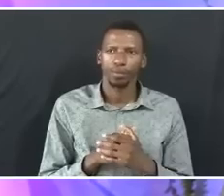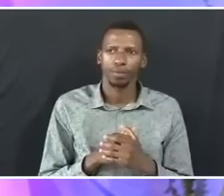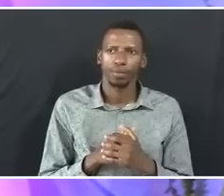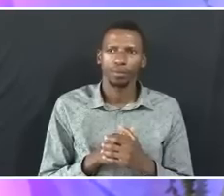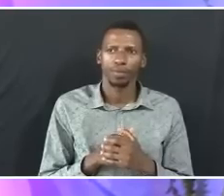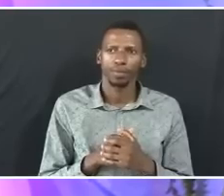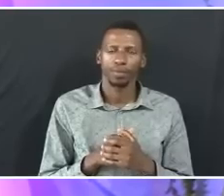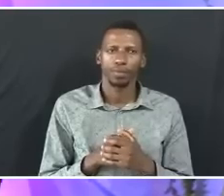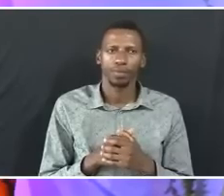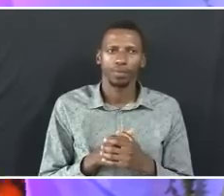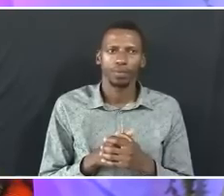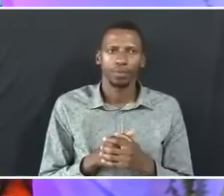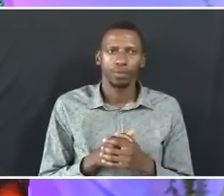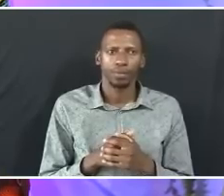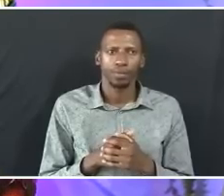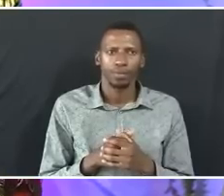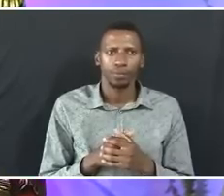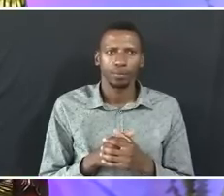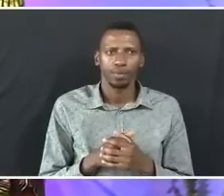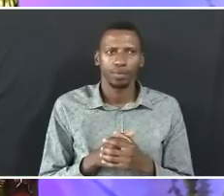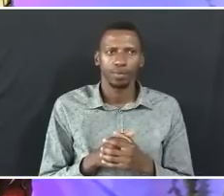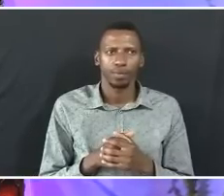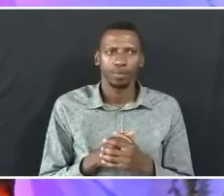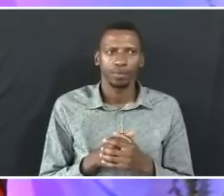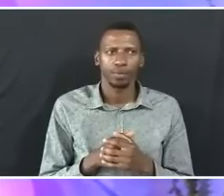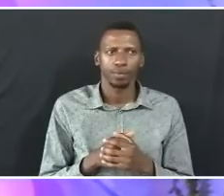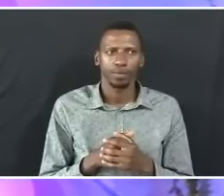Very, very small.